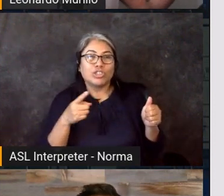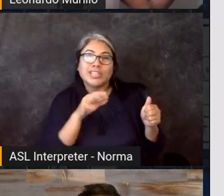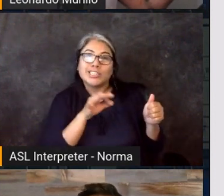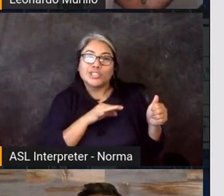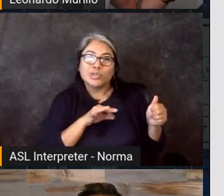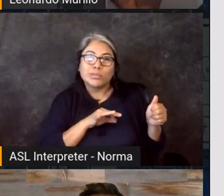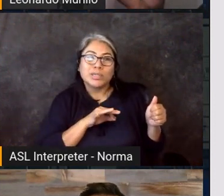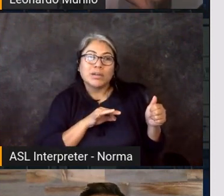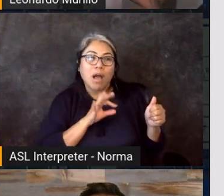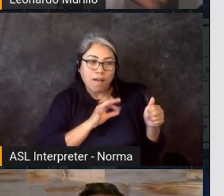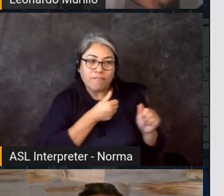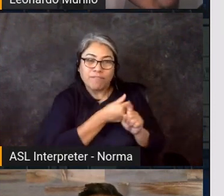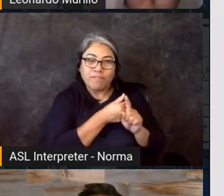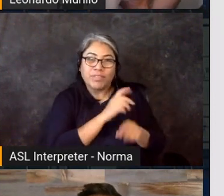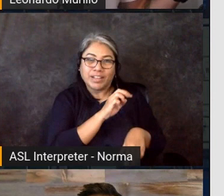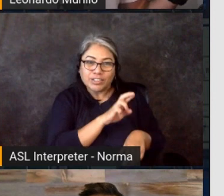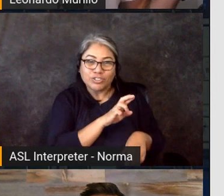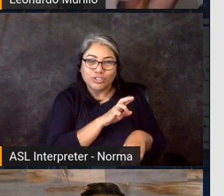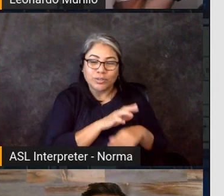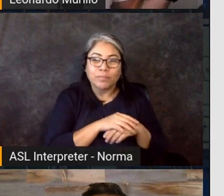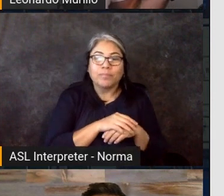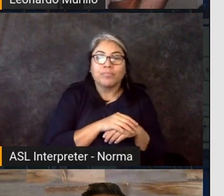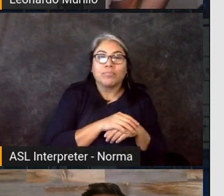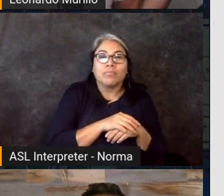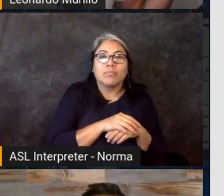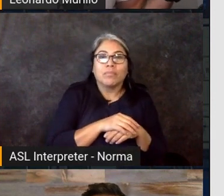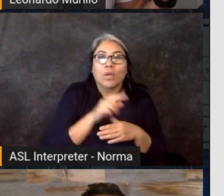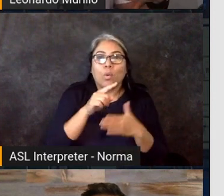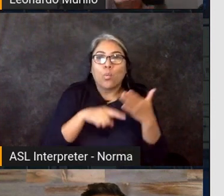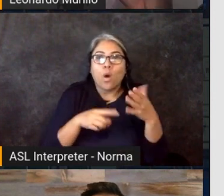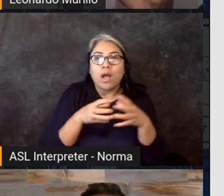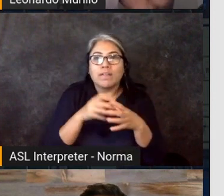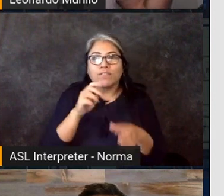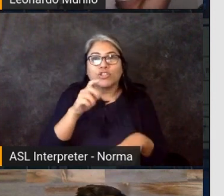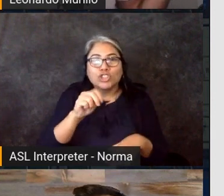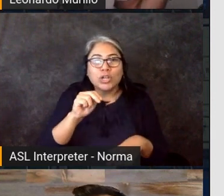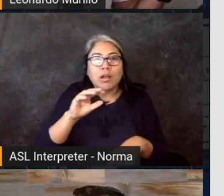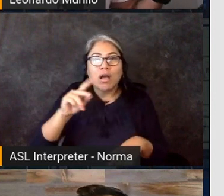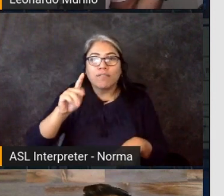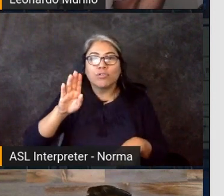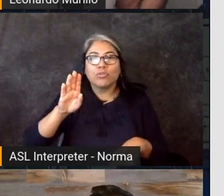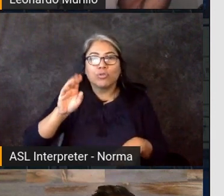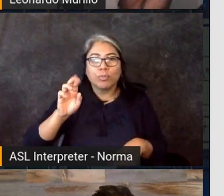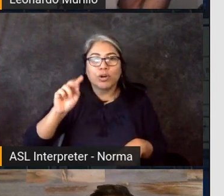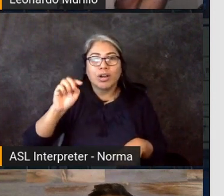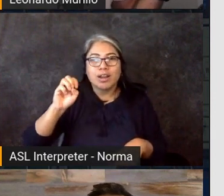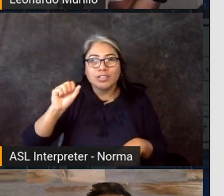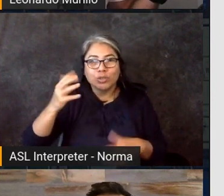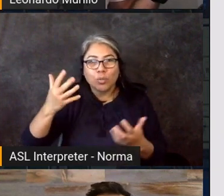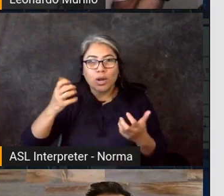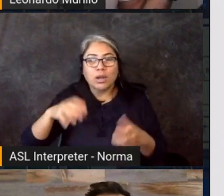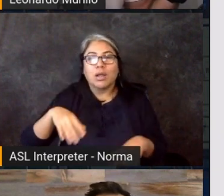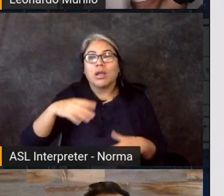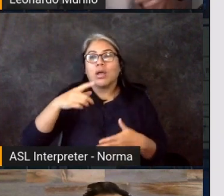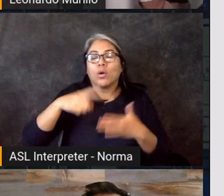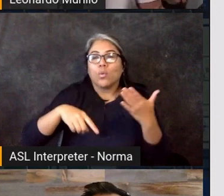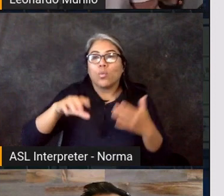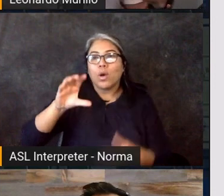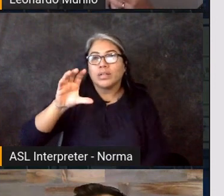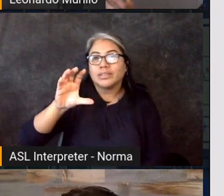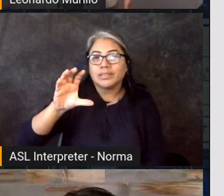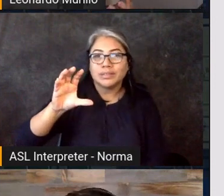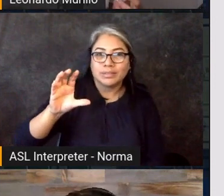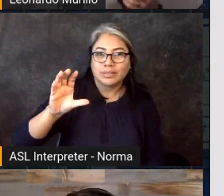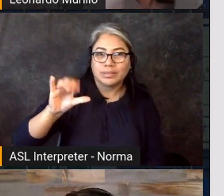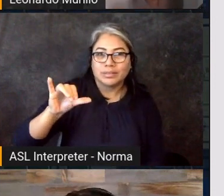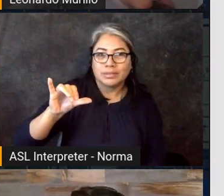the cluster, right? What version of Kubernetes you want, what CIDR range you want for your pods, how do